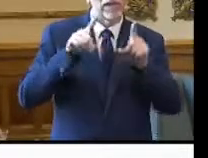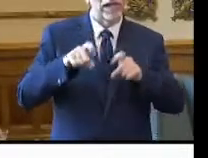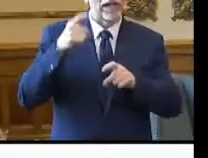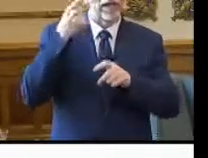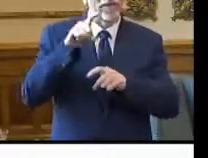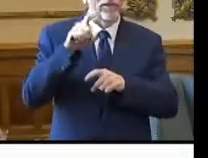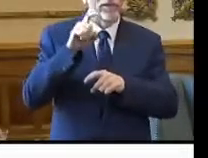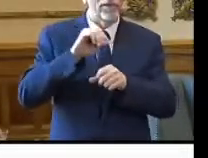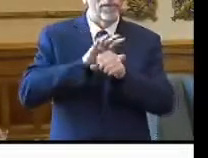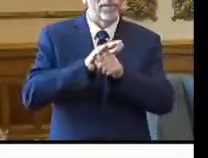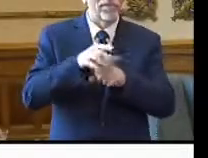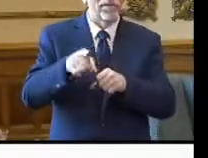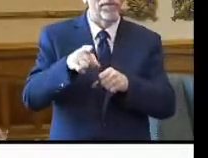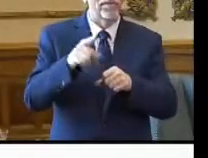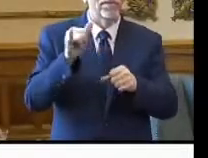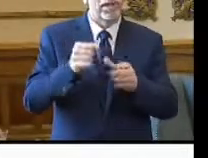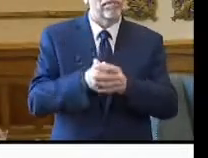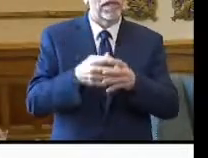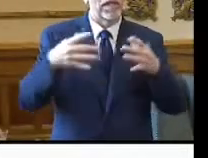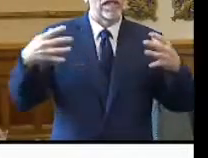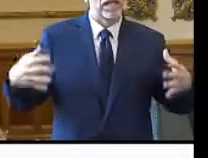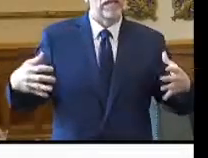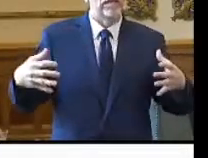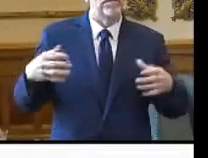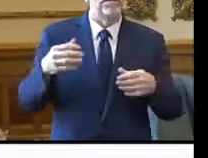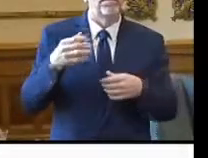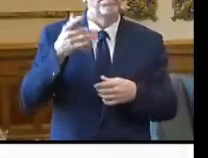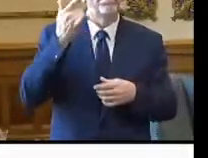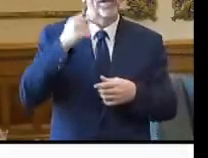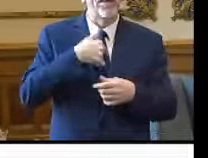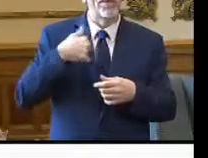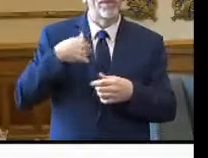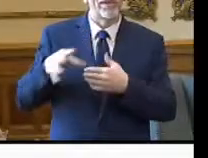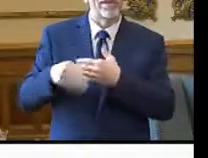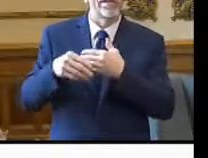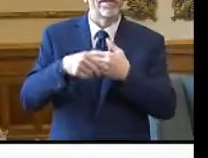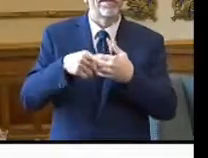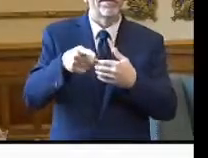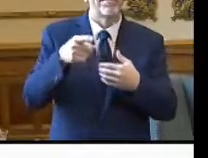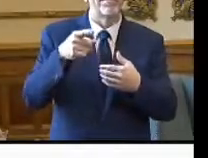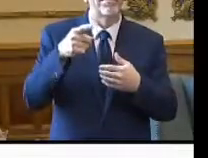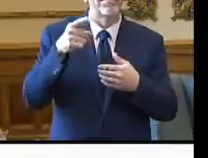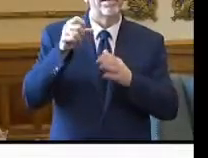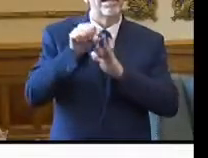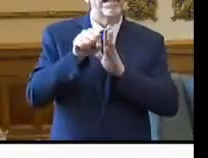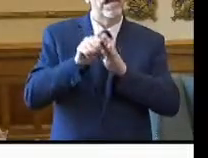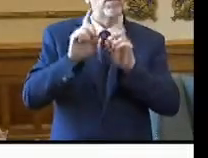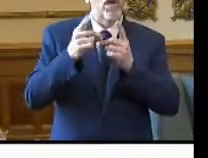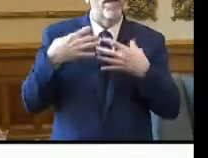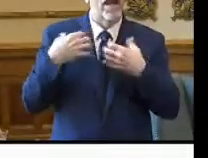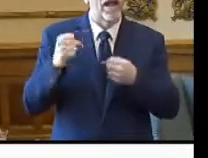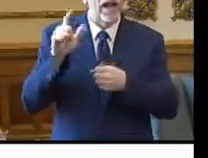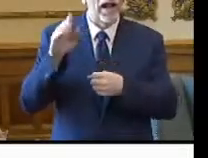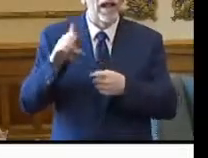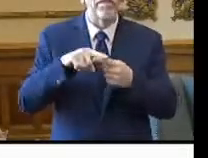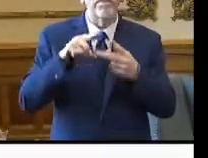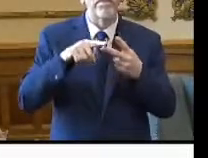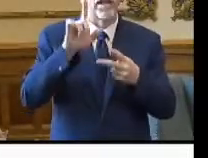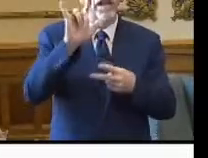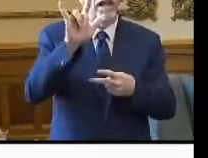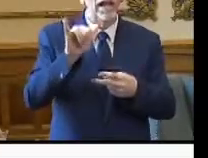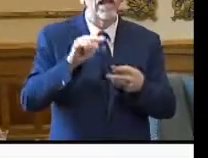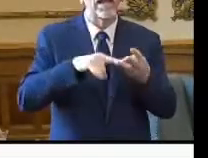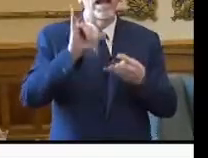in the state of Indiana has expanded with our addition of not only the State Department of Health lab, but Eli Lilly, IU